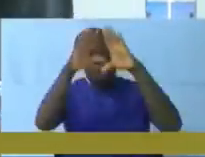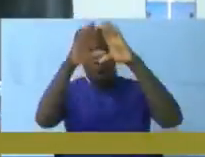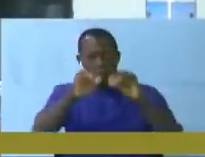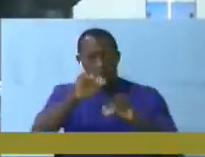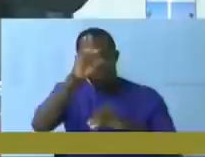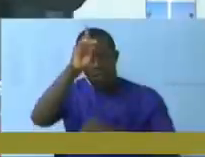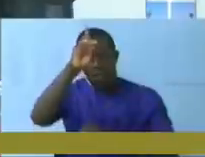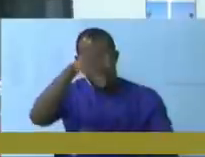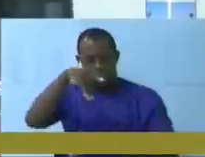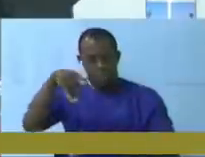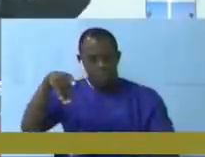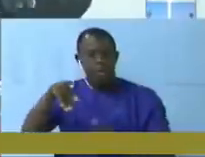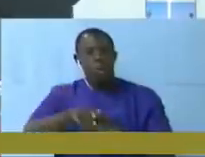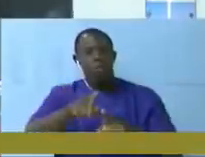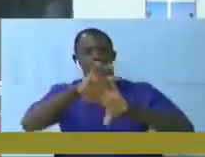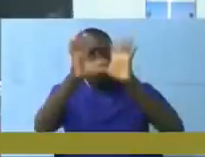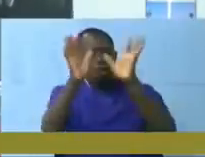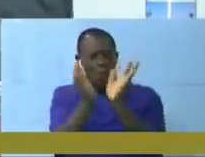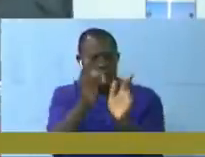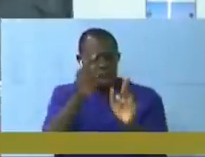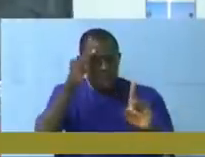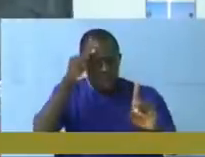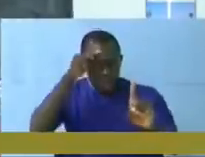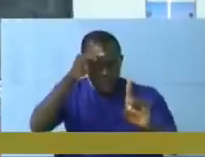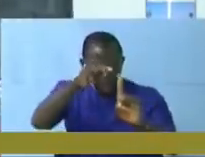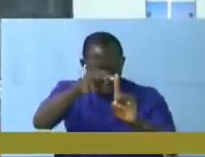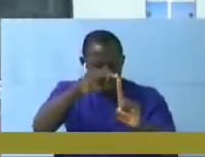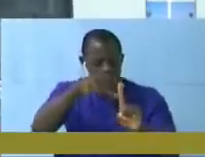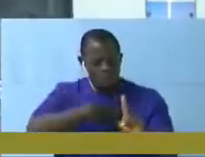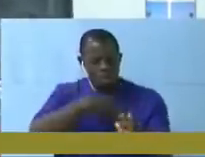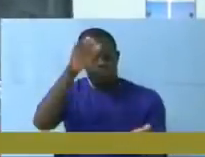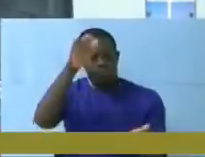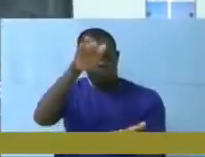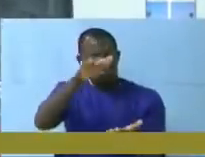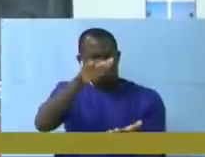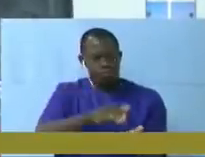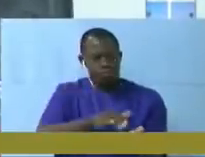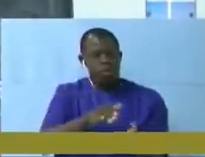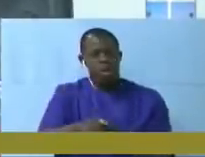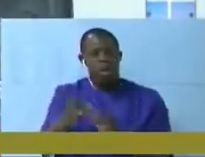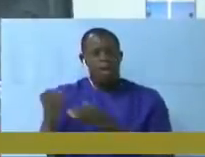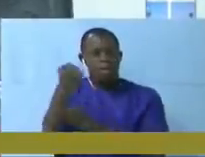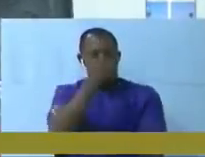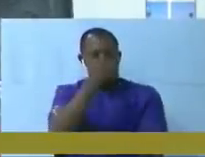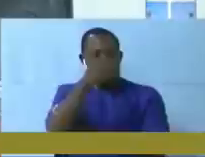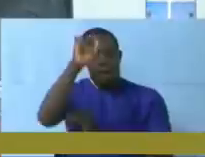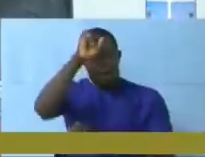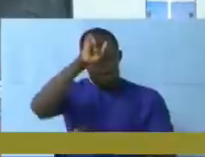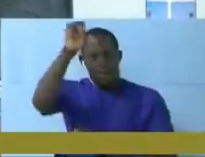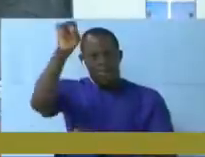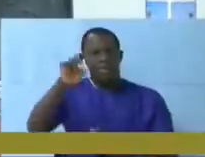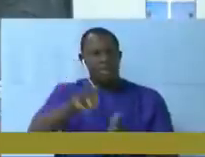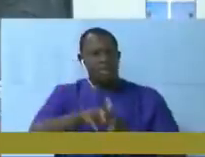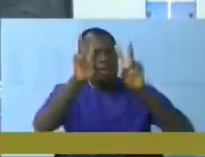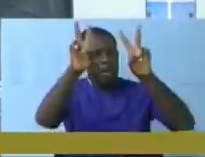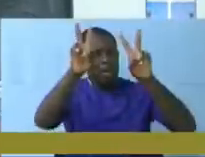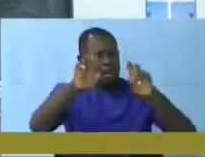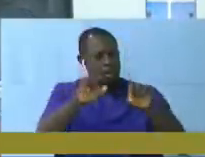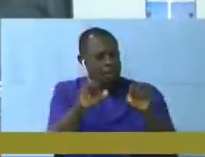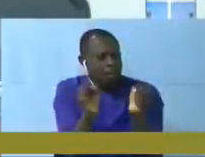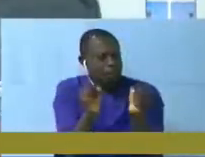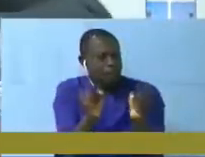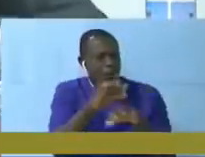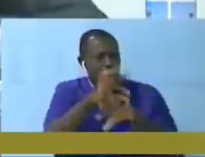at reducing the powers of the president. And Yahya Jammeh refused them and threw them all